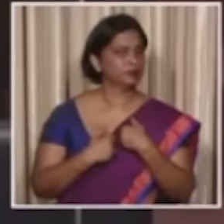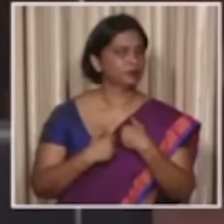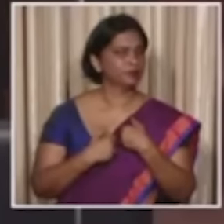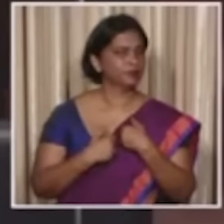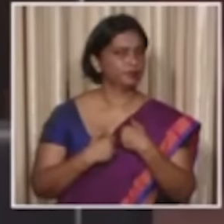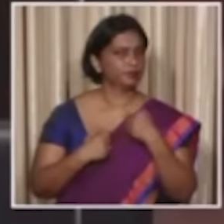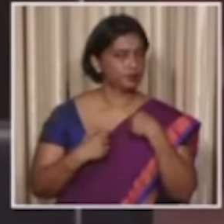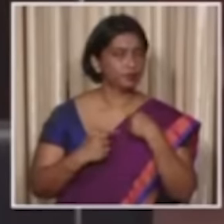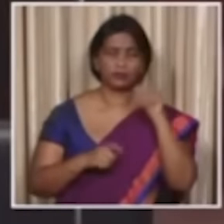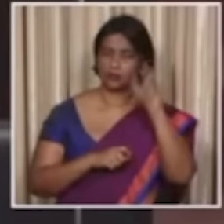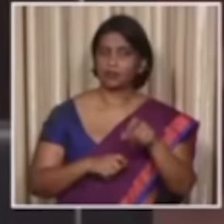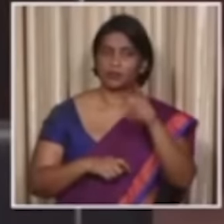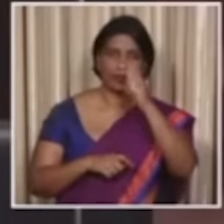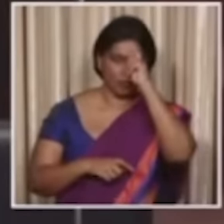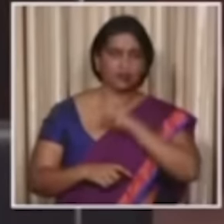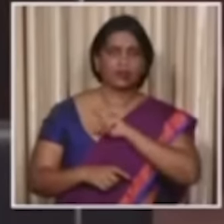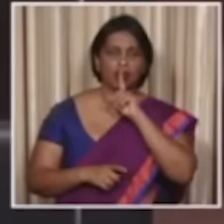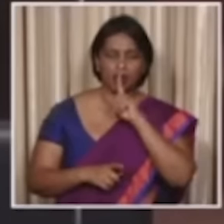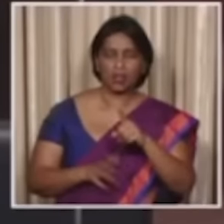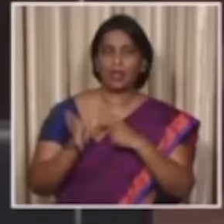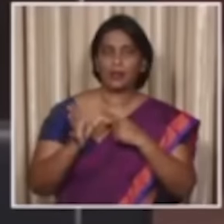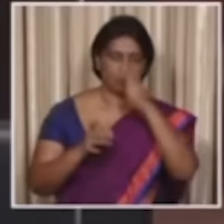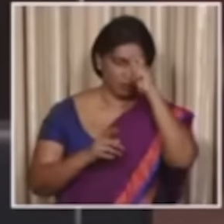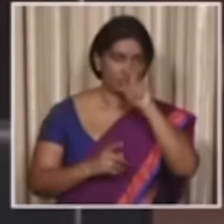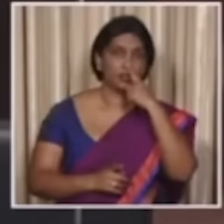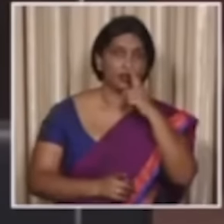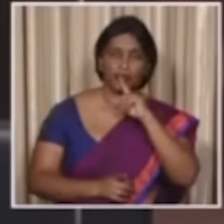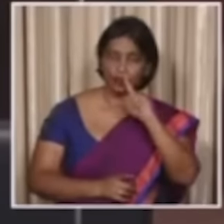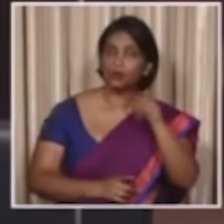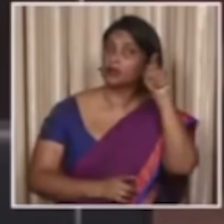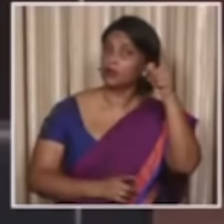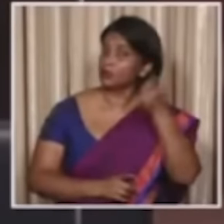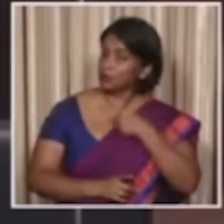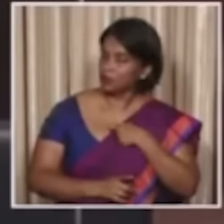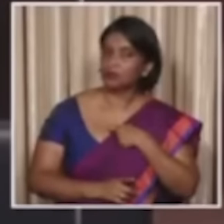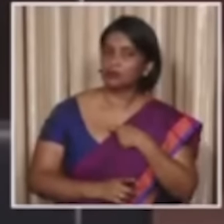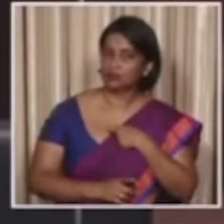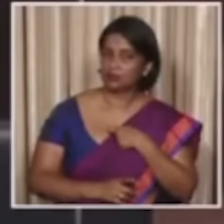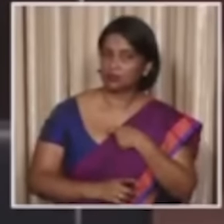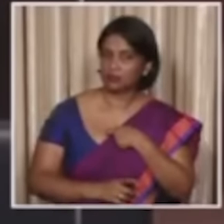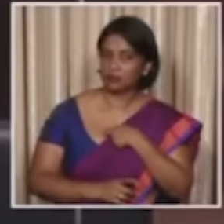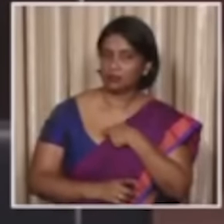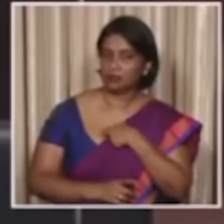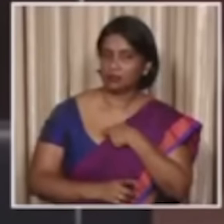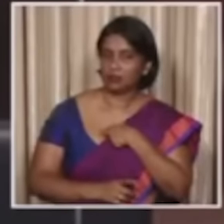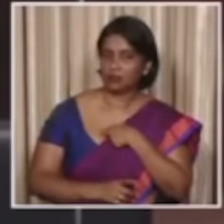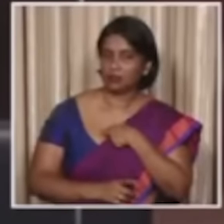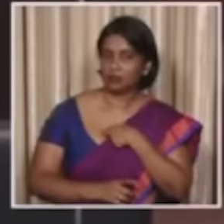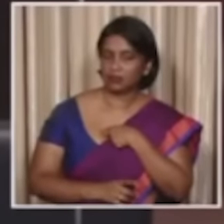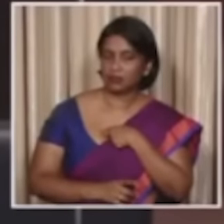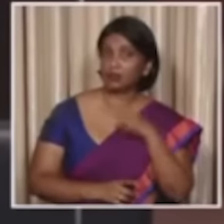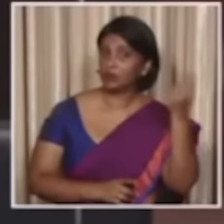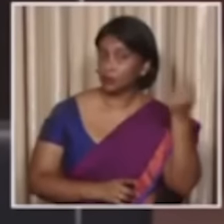officer, Abheratna, I called him here. He said he didn't have anything to do with the list. You changed the list.